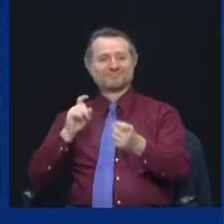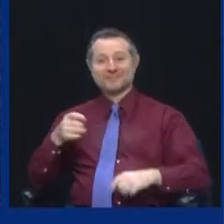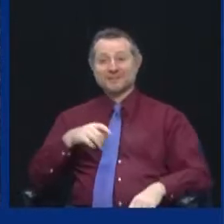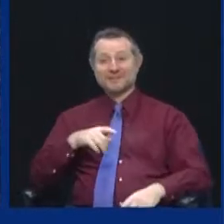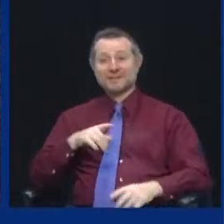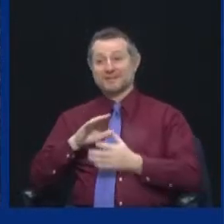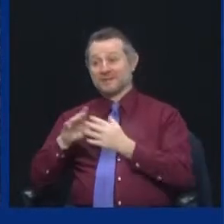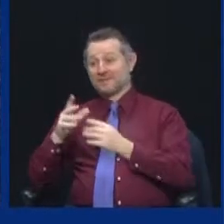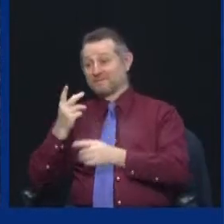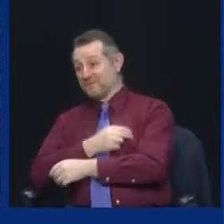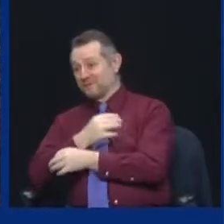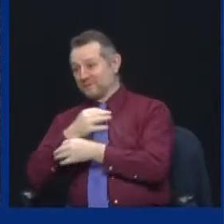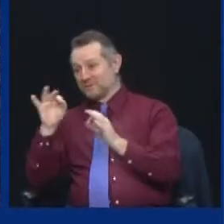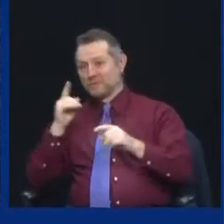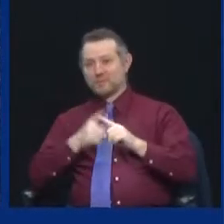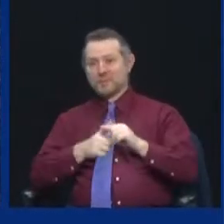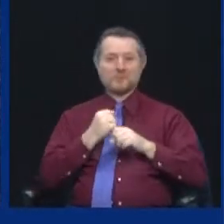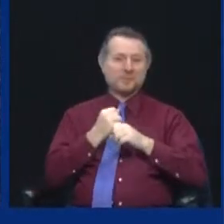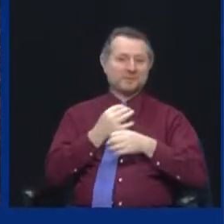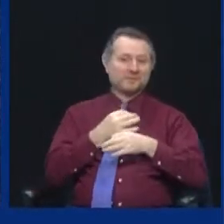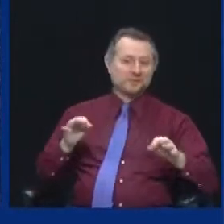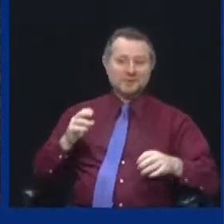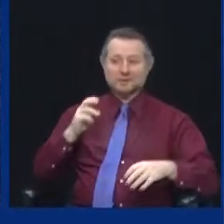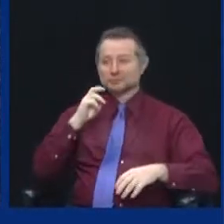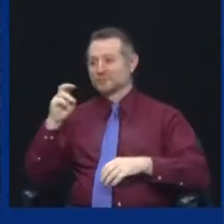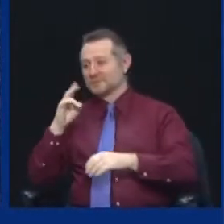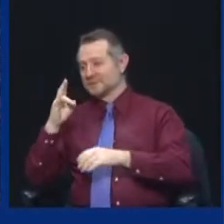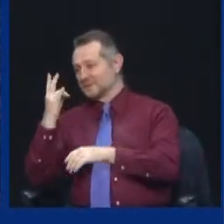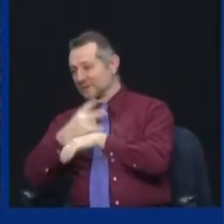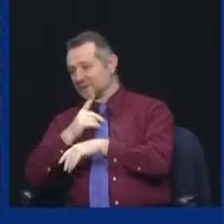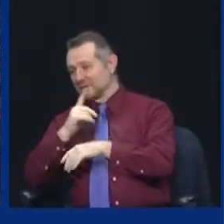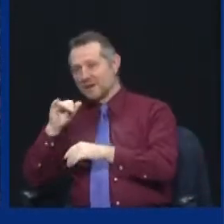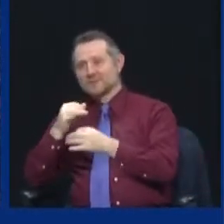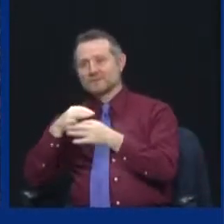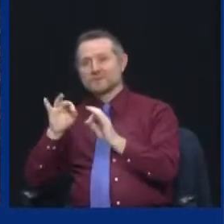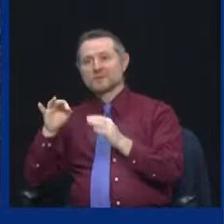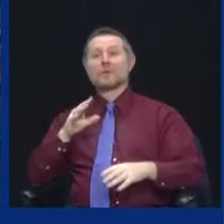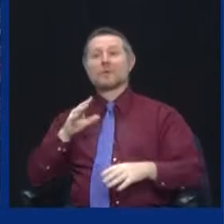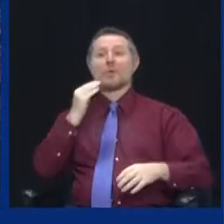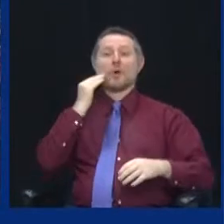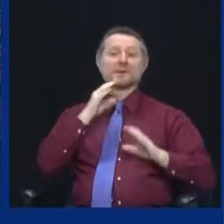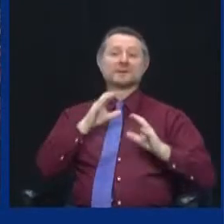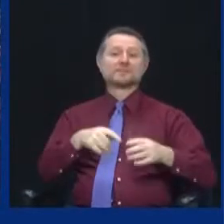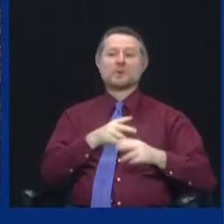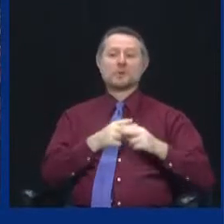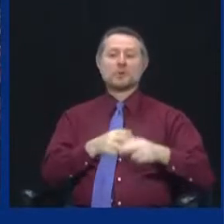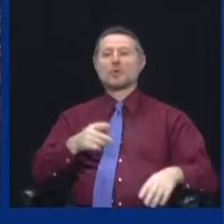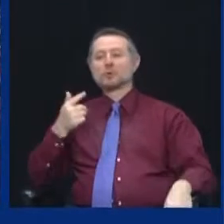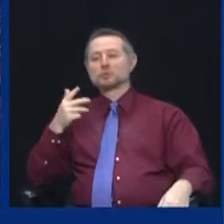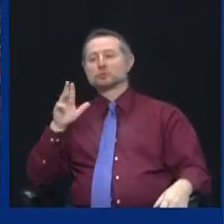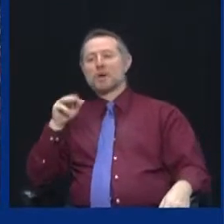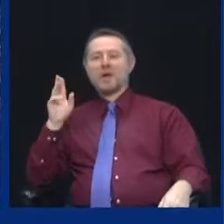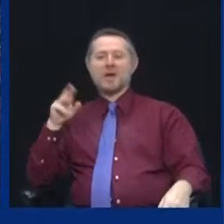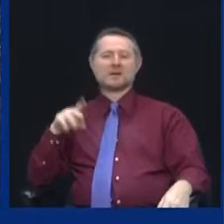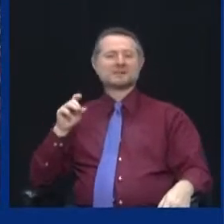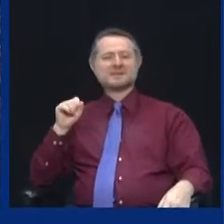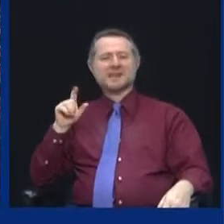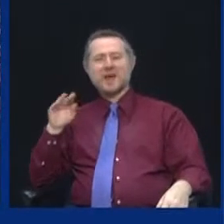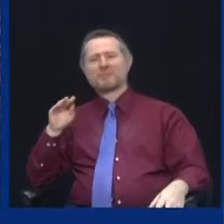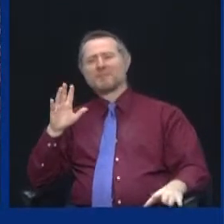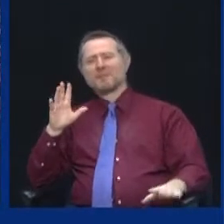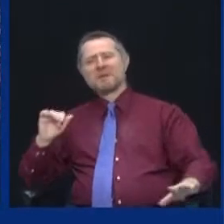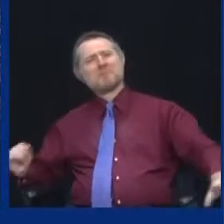baseball, free transit, home team. We call that a grand slam. Last